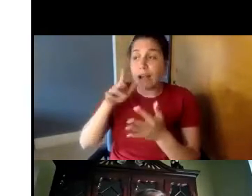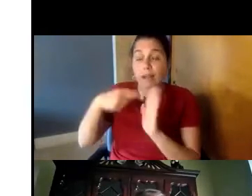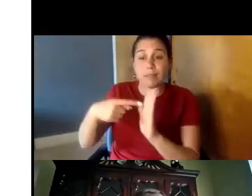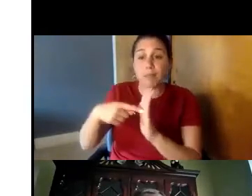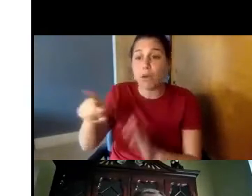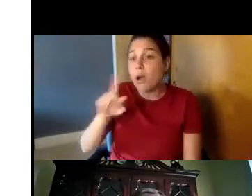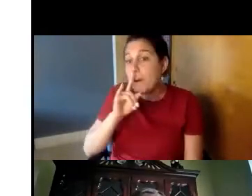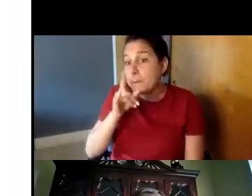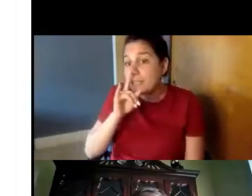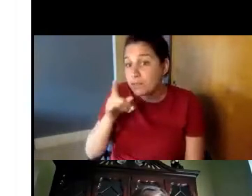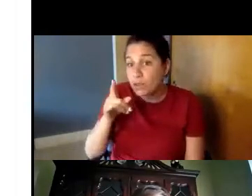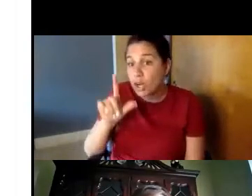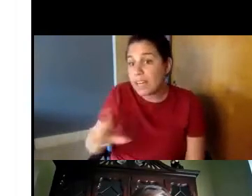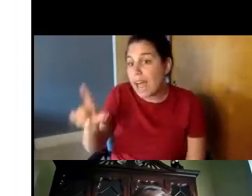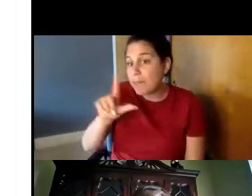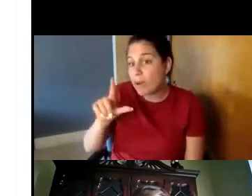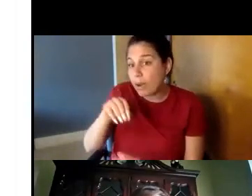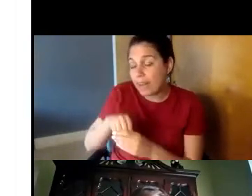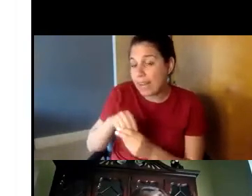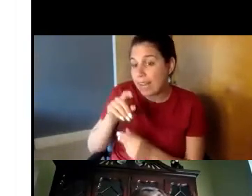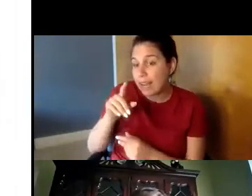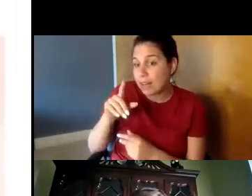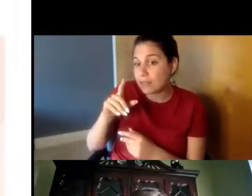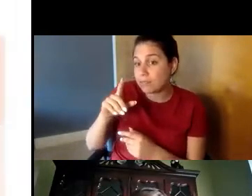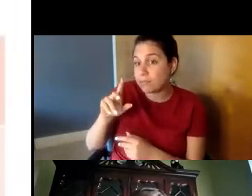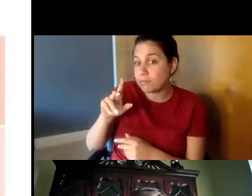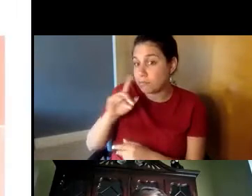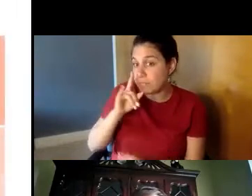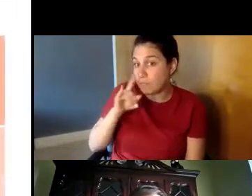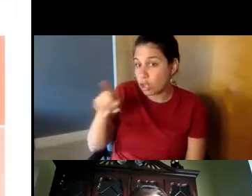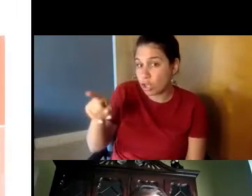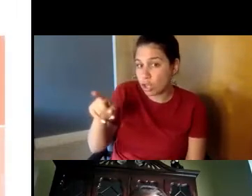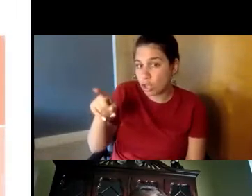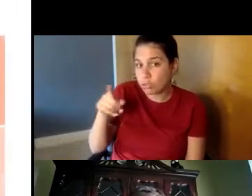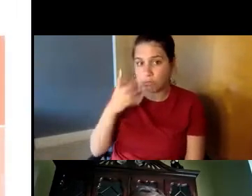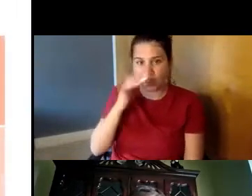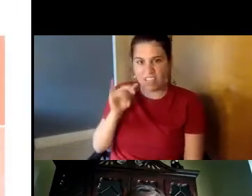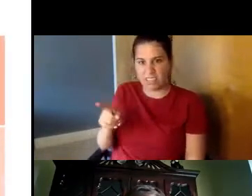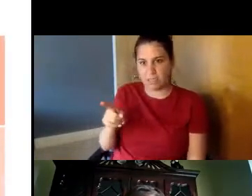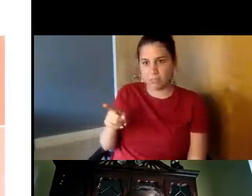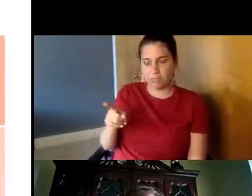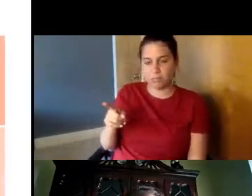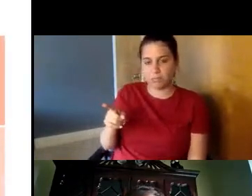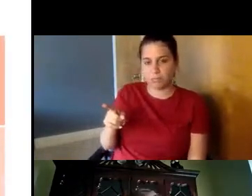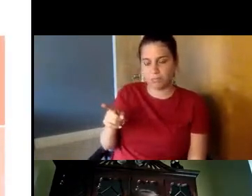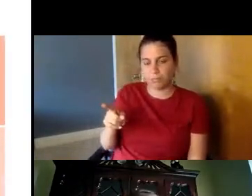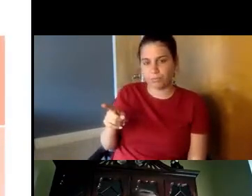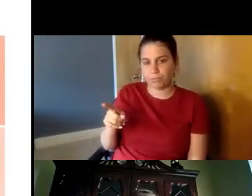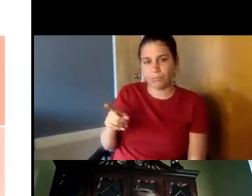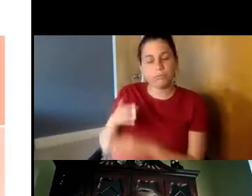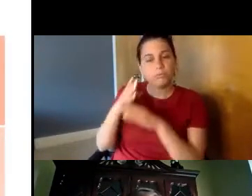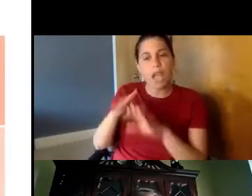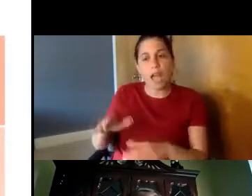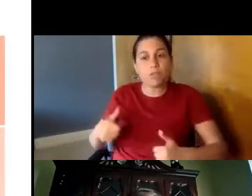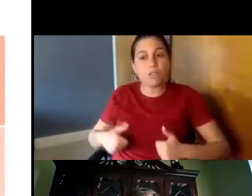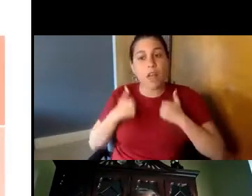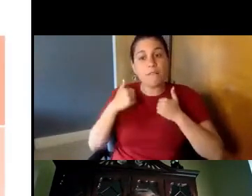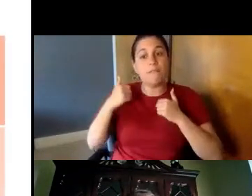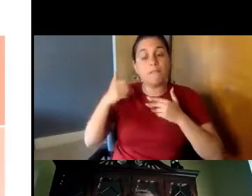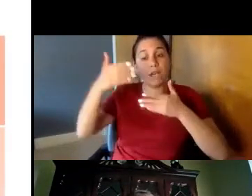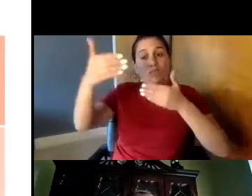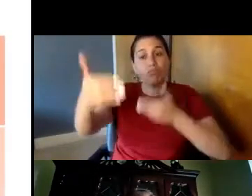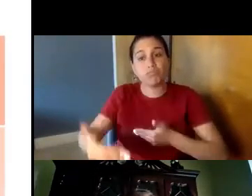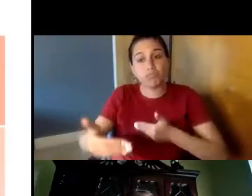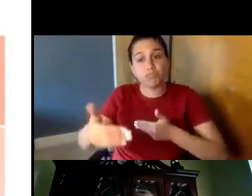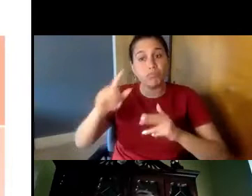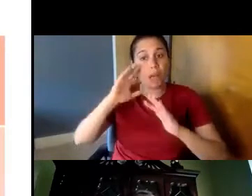the village of Pittsford, you end up getting a graph that looks like this. So the average life expectancy for somebody in the village